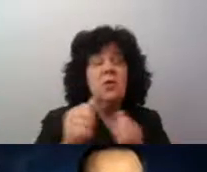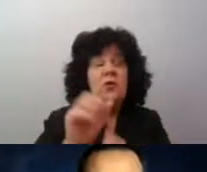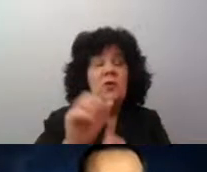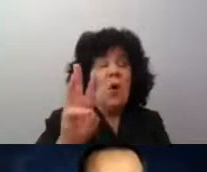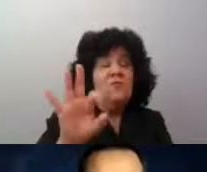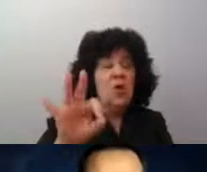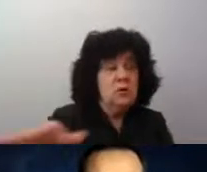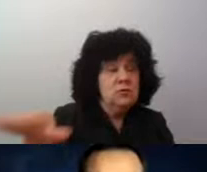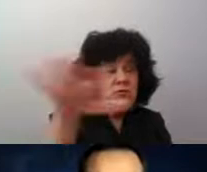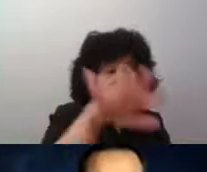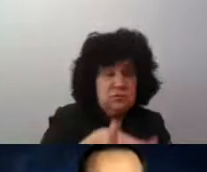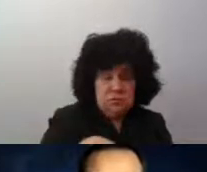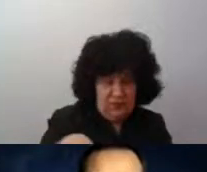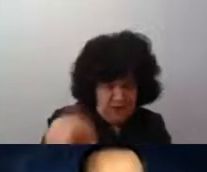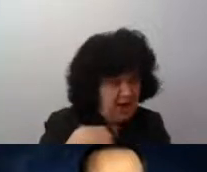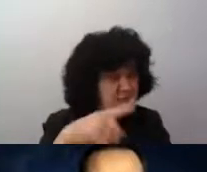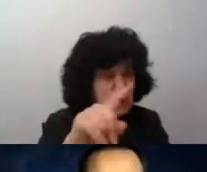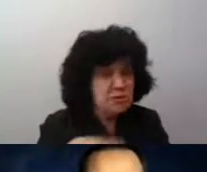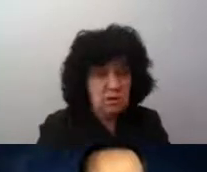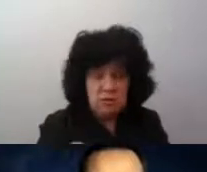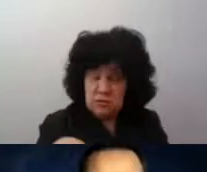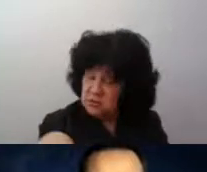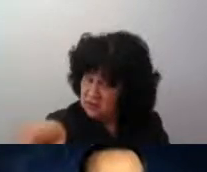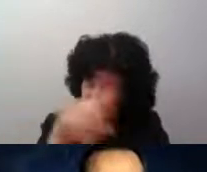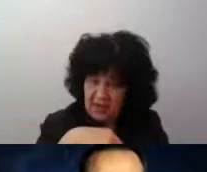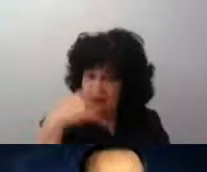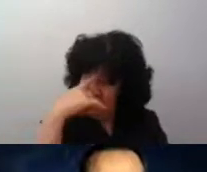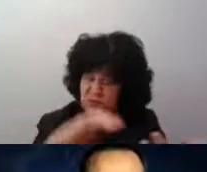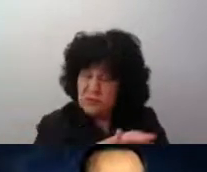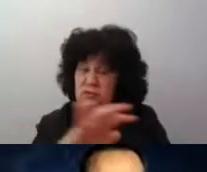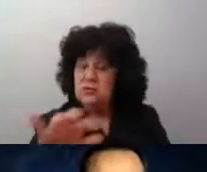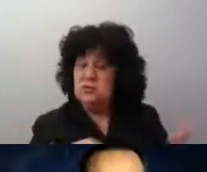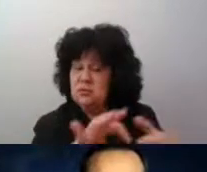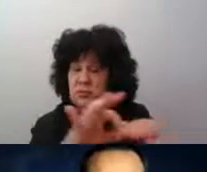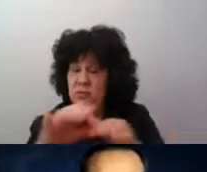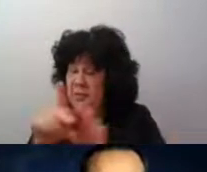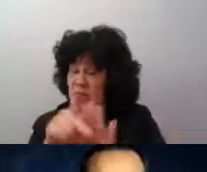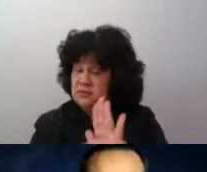there's confusion, how they think the policy is going?